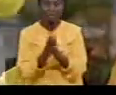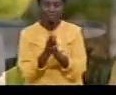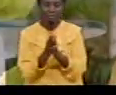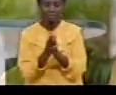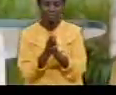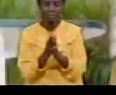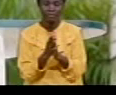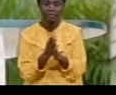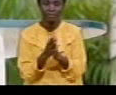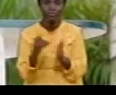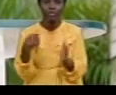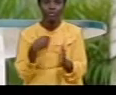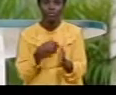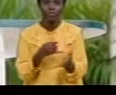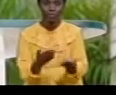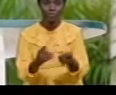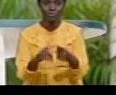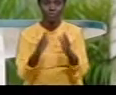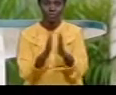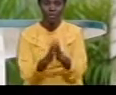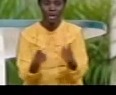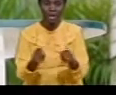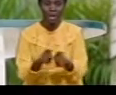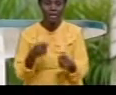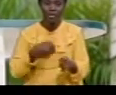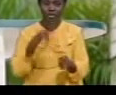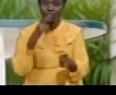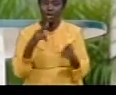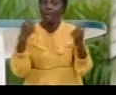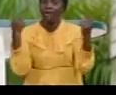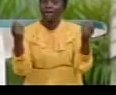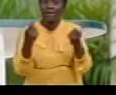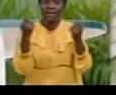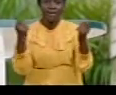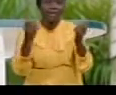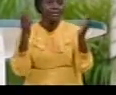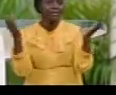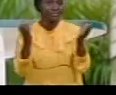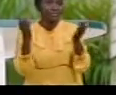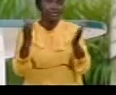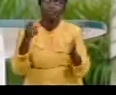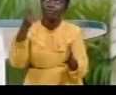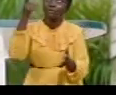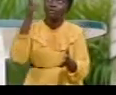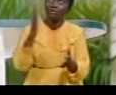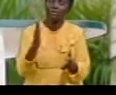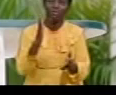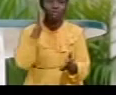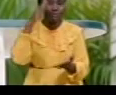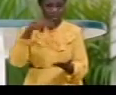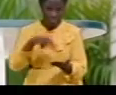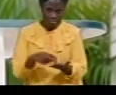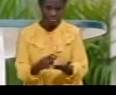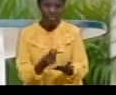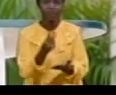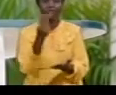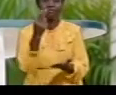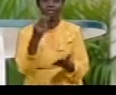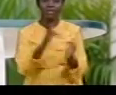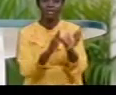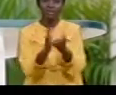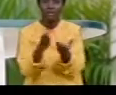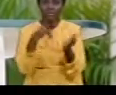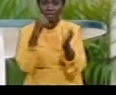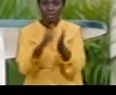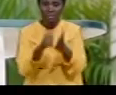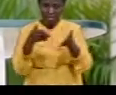We're going to pray. As we're celebrating, God will arise. The Bible says, let God arise, tell me, and